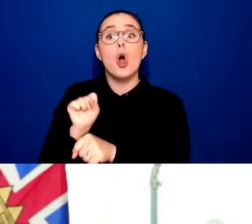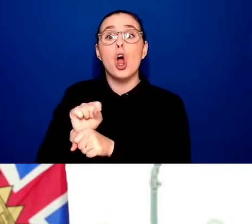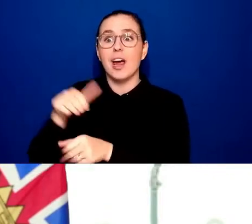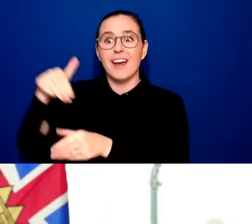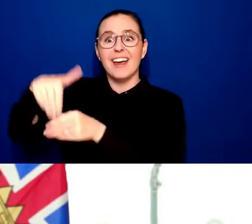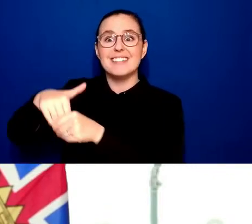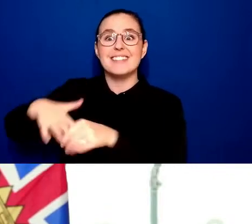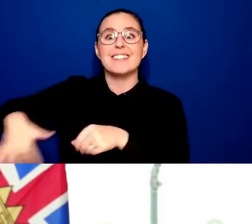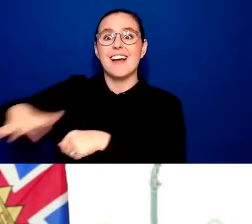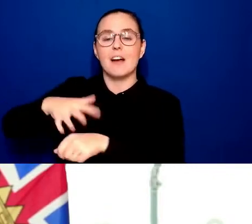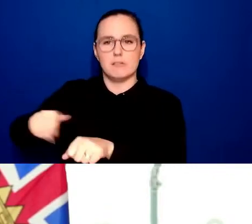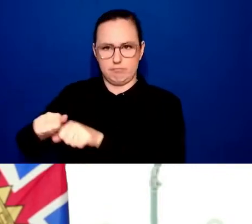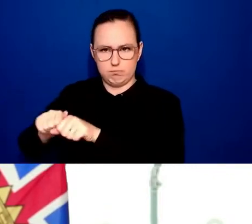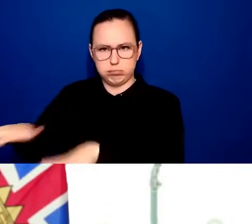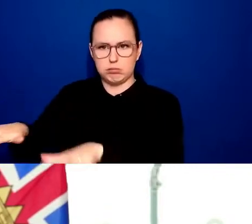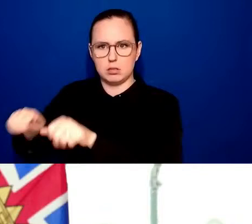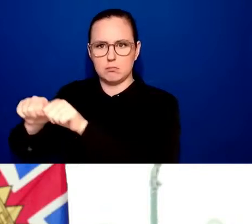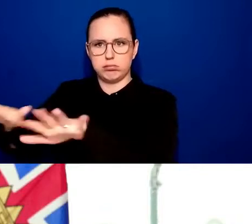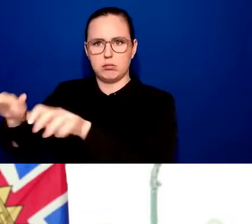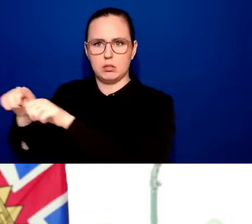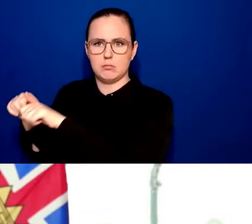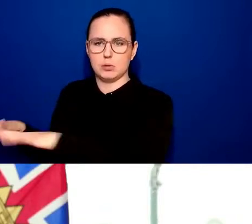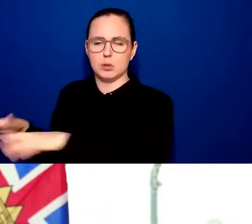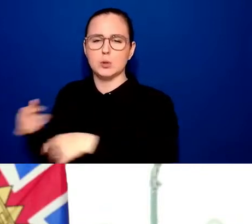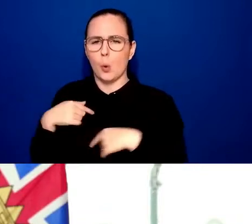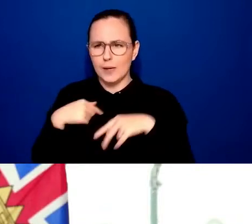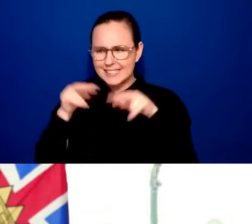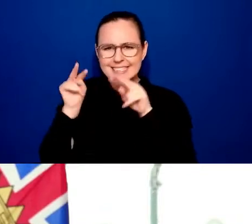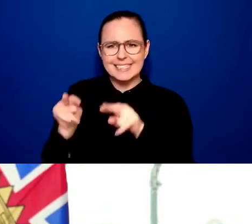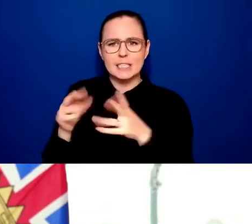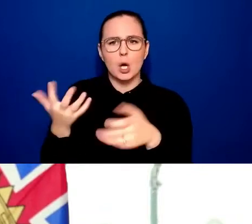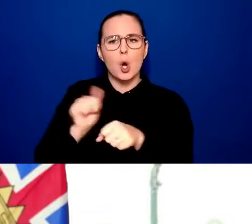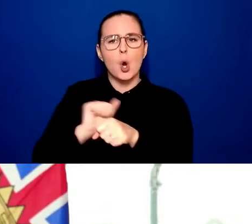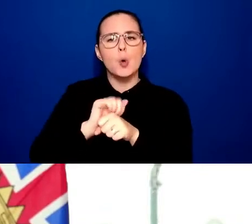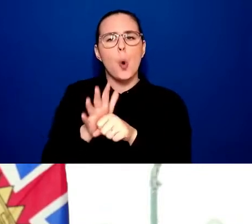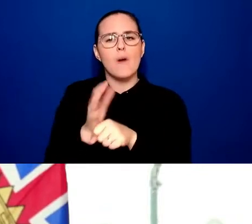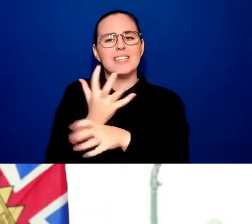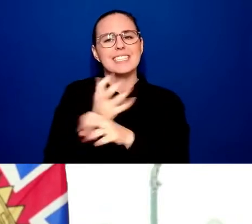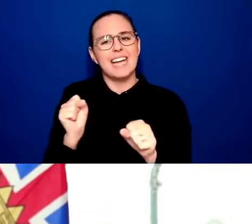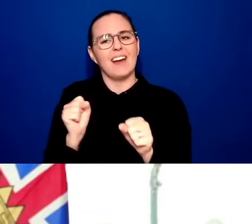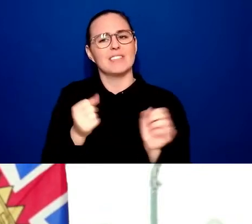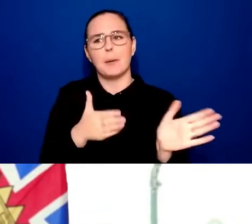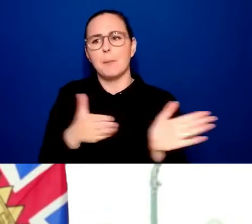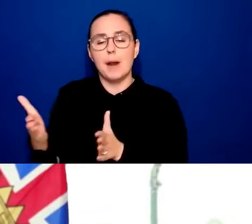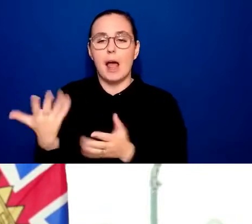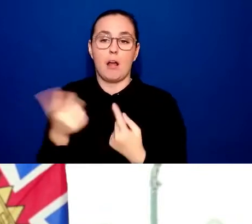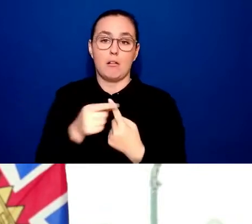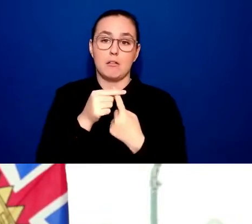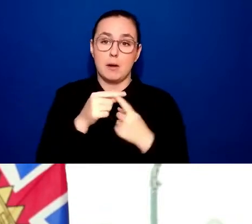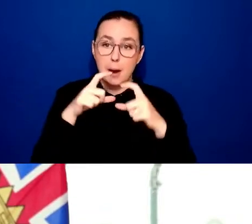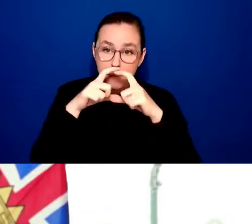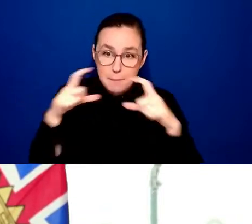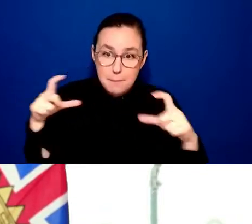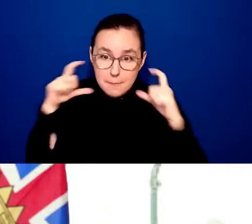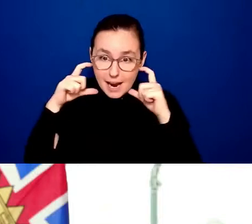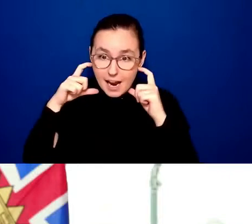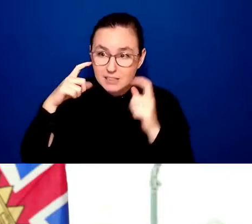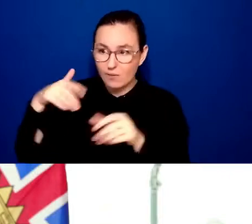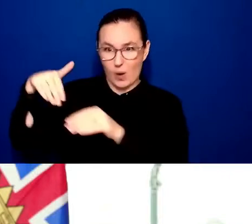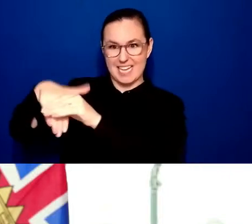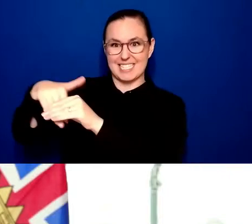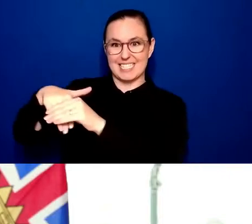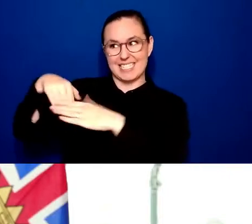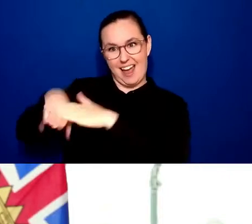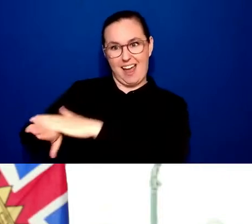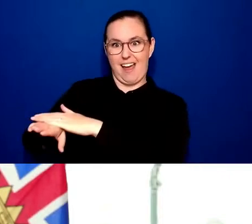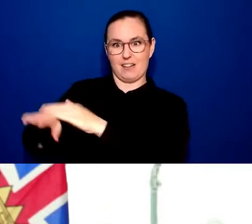need for a COVID safety plan and include the requirement that masks must be worn in all indoor workplaces, subject